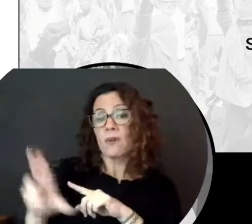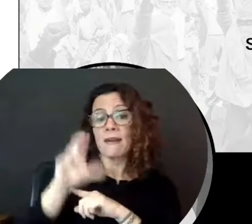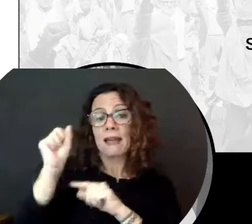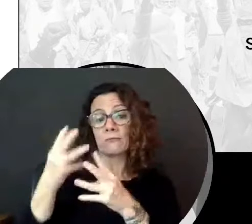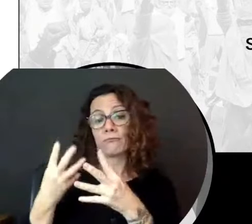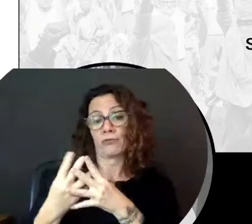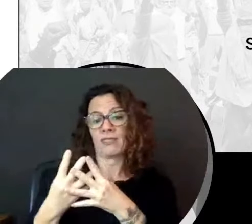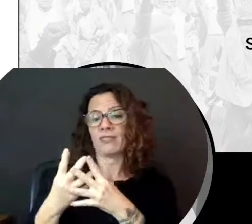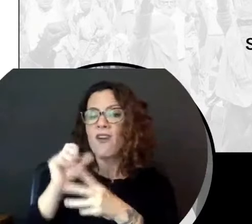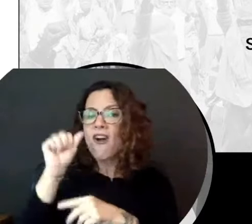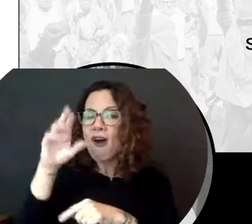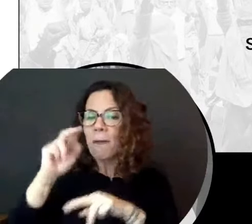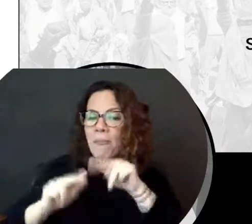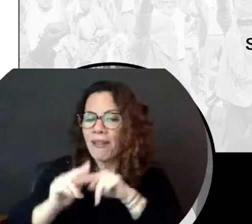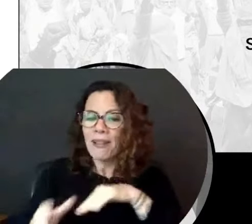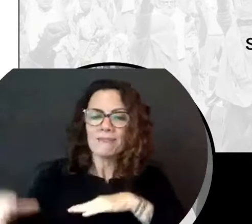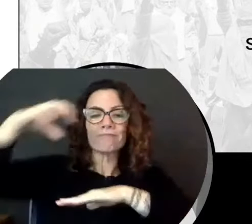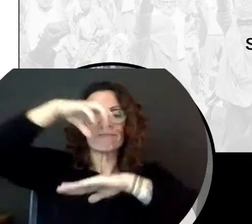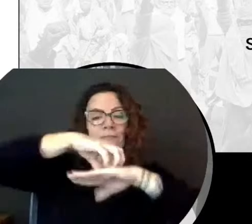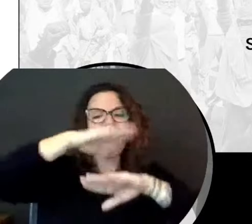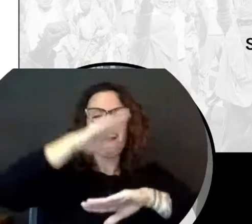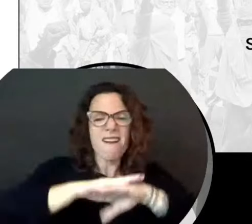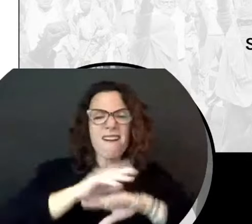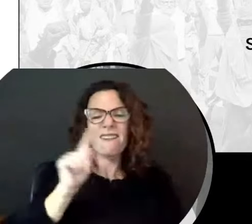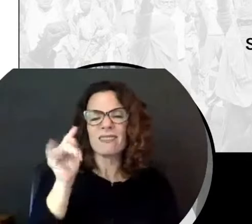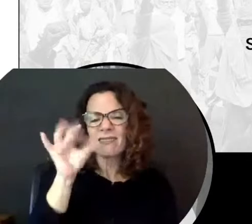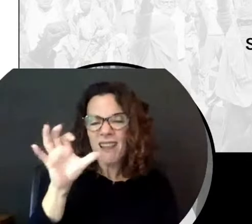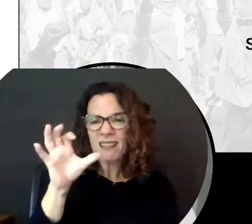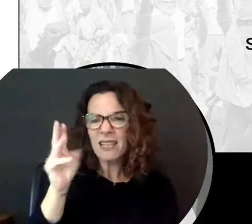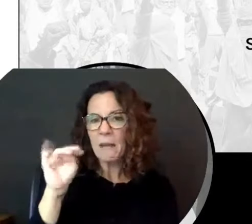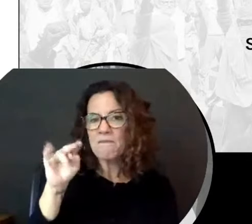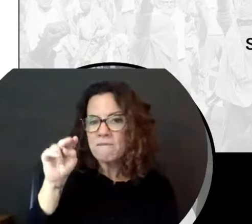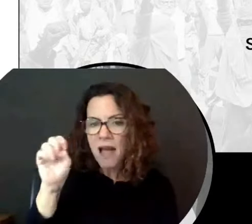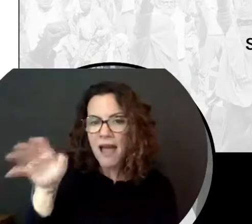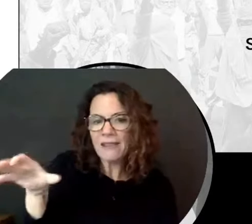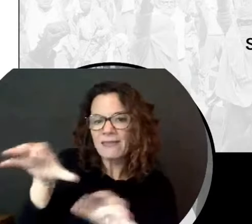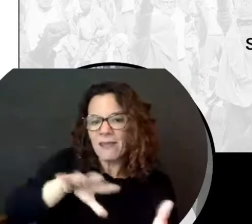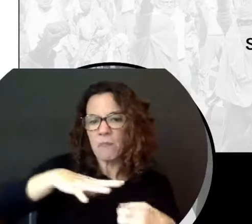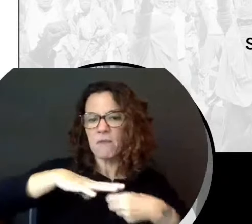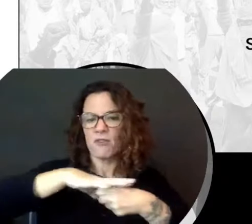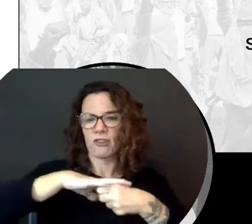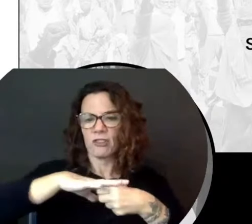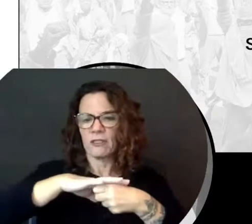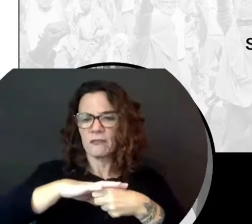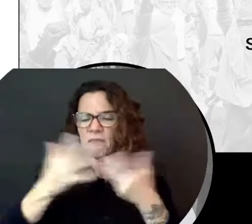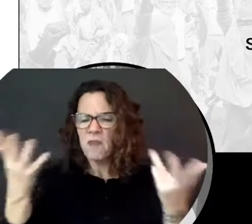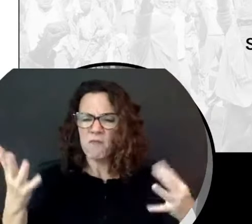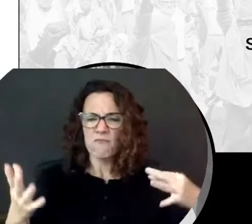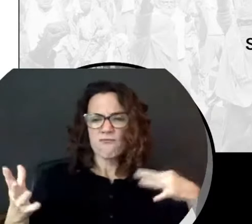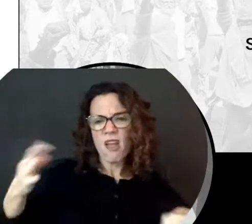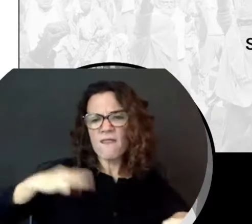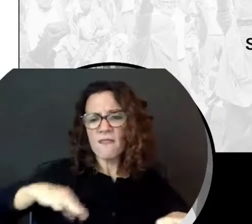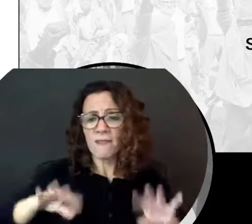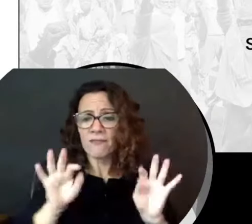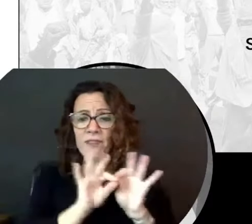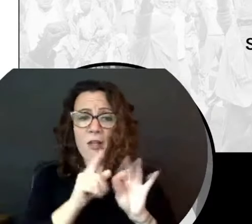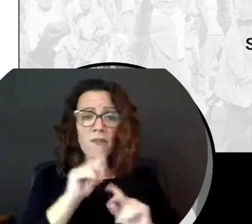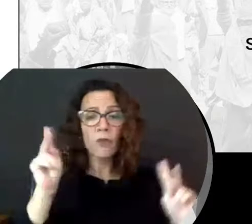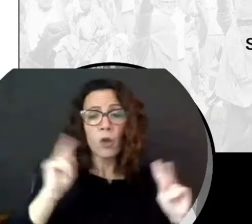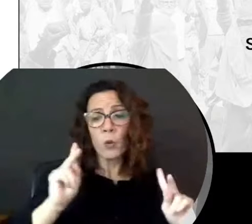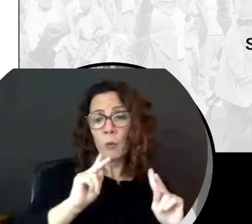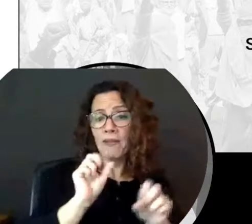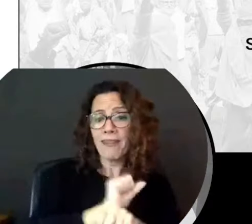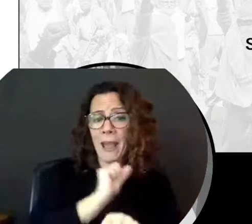the value of human life is heavily emphasized? The staggering 2.2 million prisoners generating a wealth of